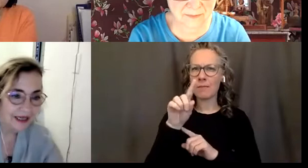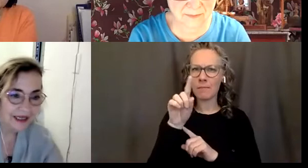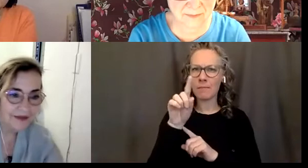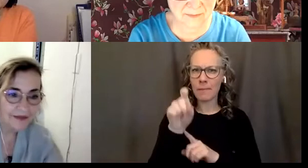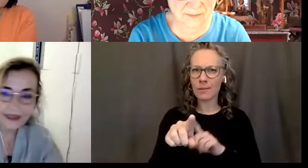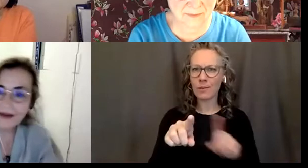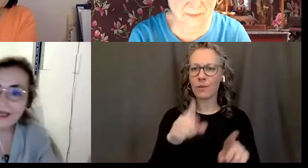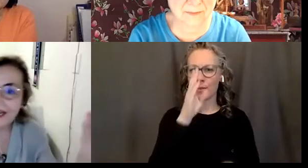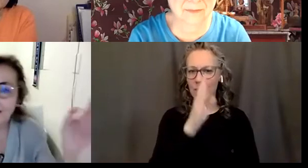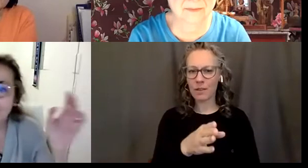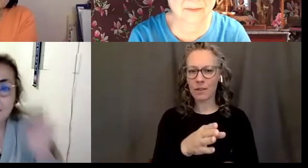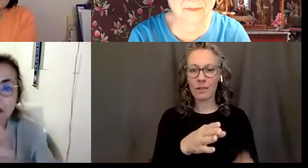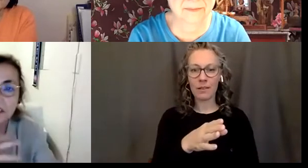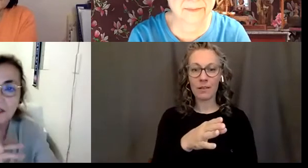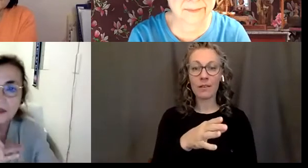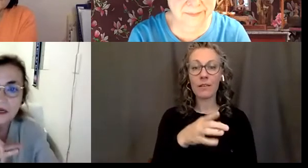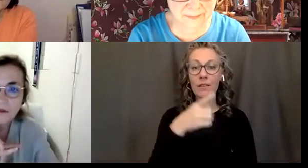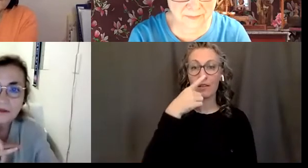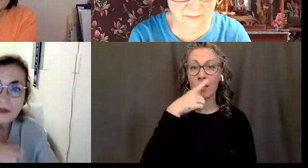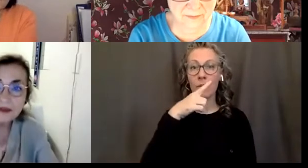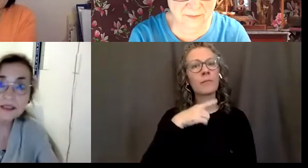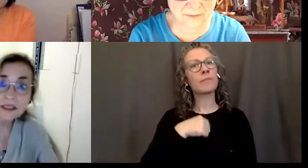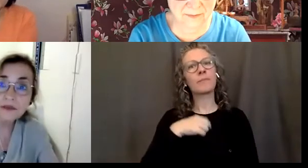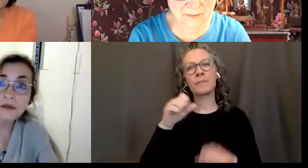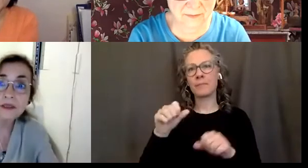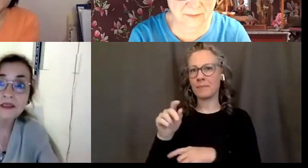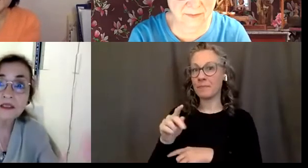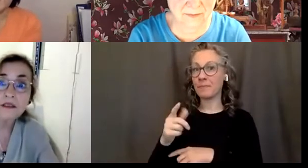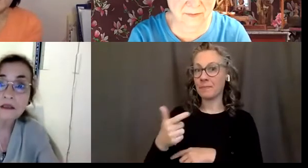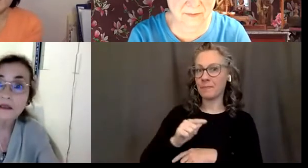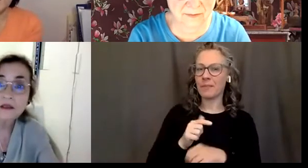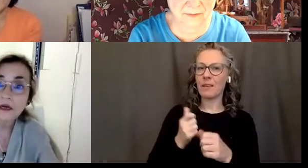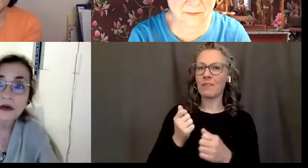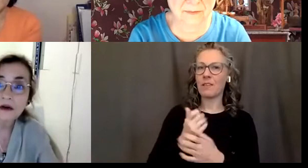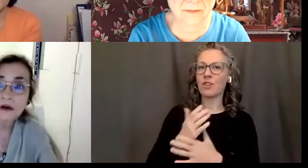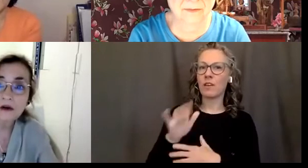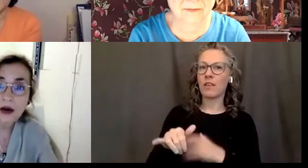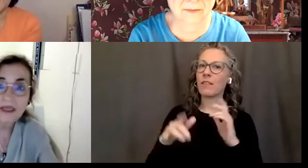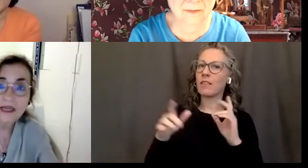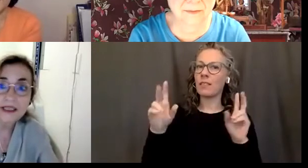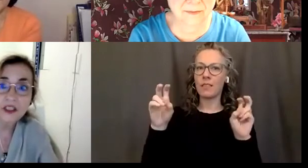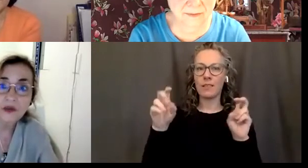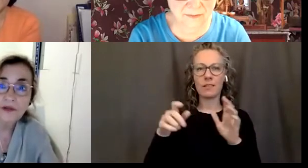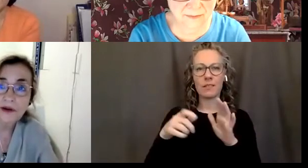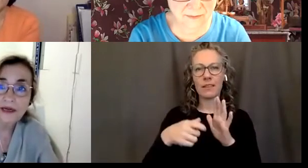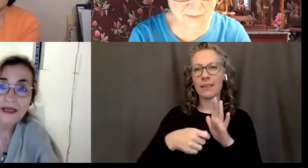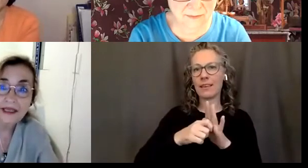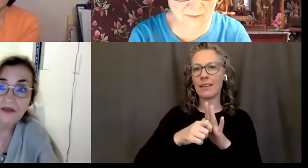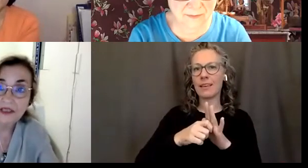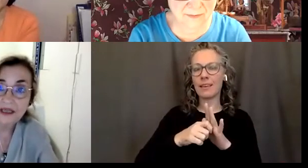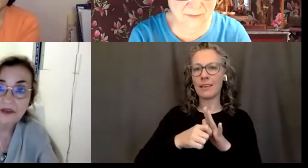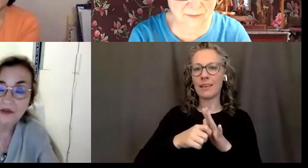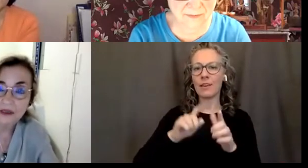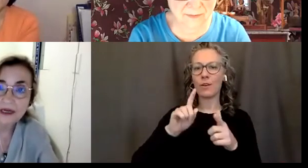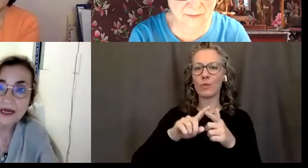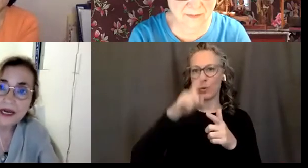if you want to share out loud for everyone. Yeah, I'd love to share it. This to me was the key to intentional prayer, and I'd never done